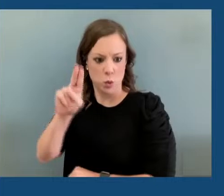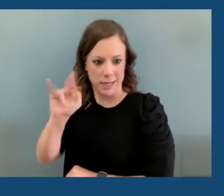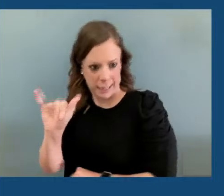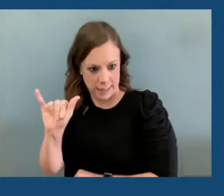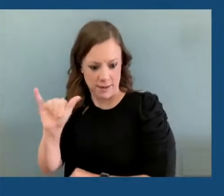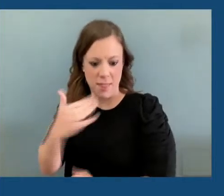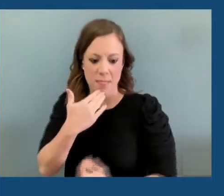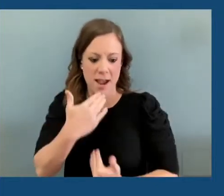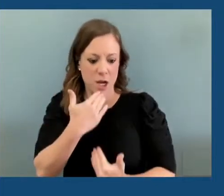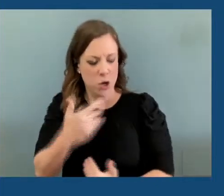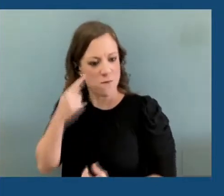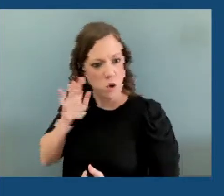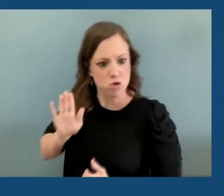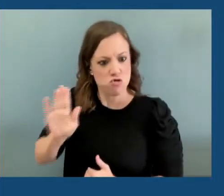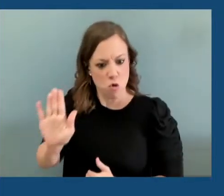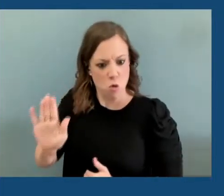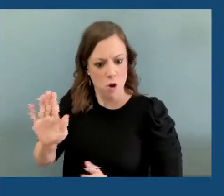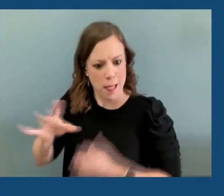applause.